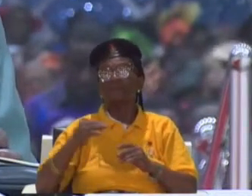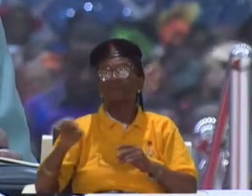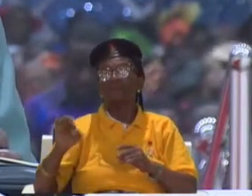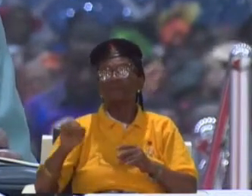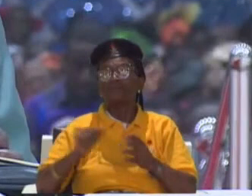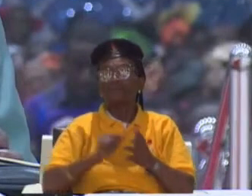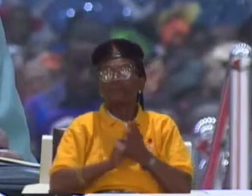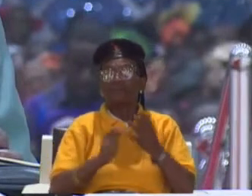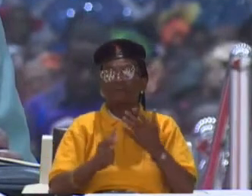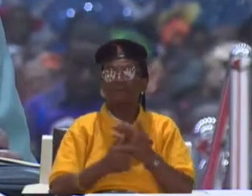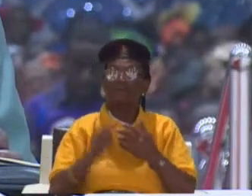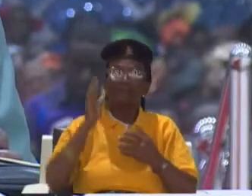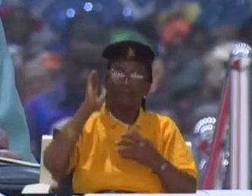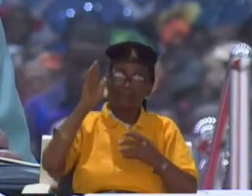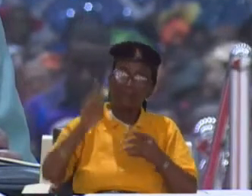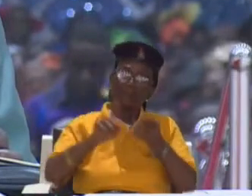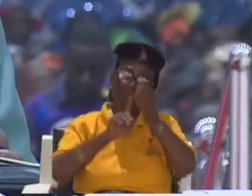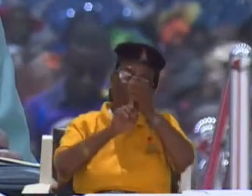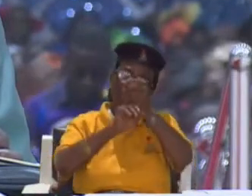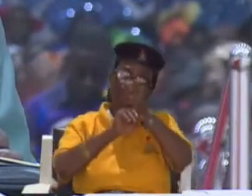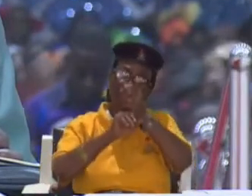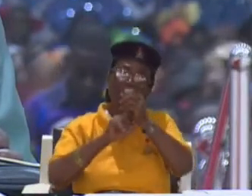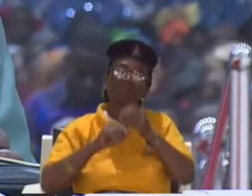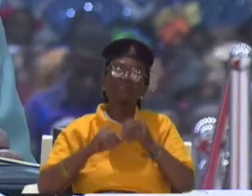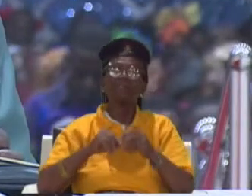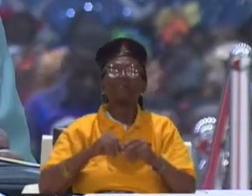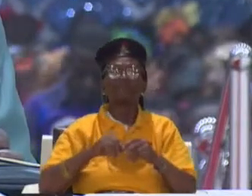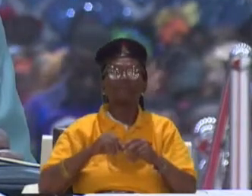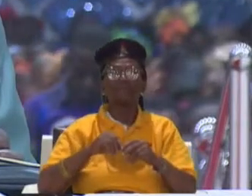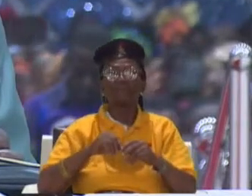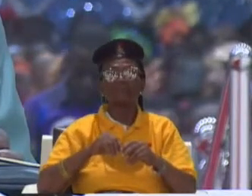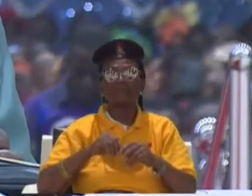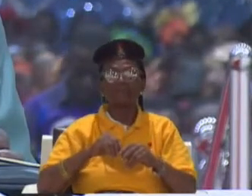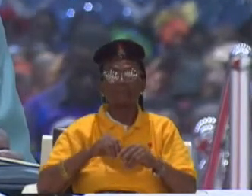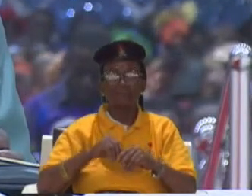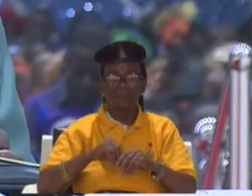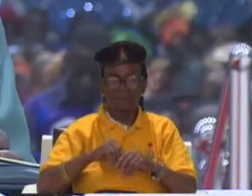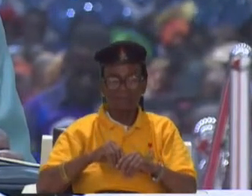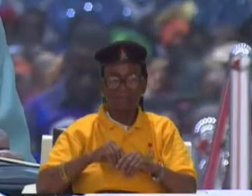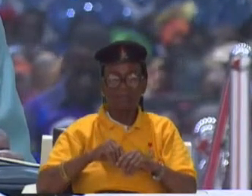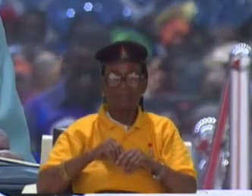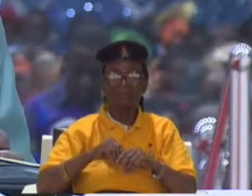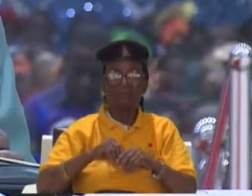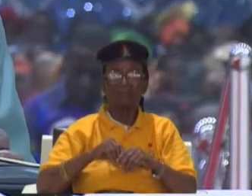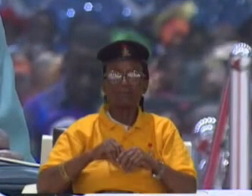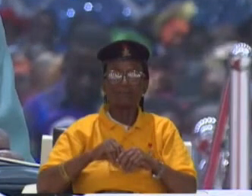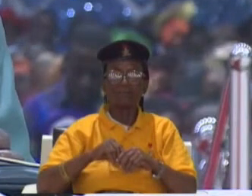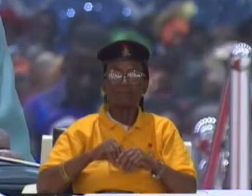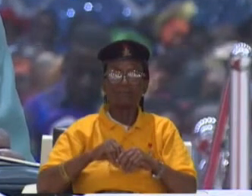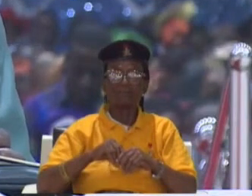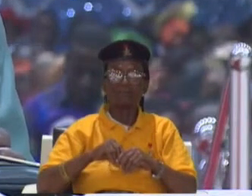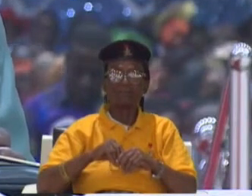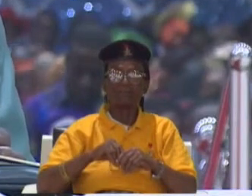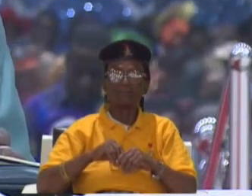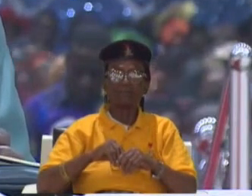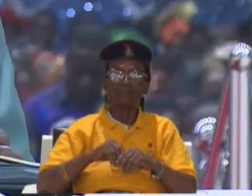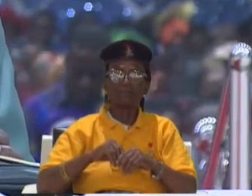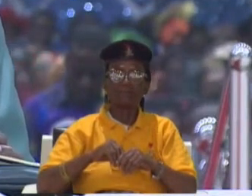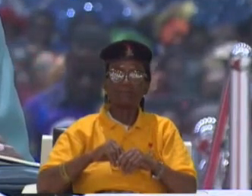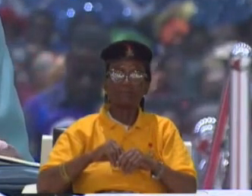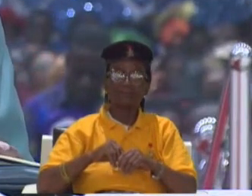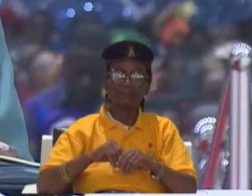Iwakati ibapade latoki ati ti silo yo waye ni ojo kejila osu kejo. For